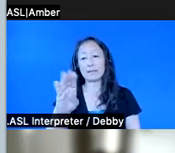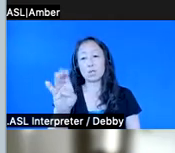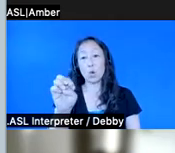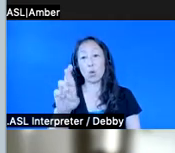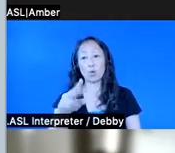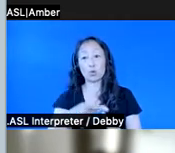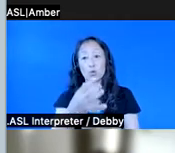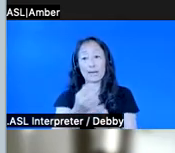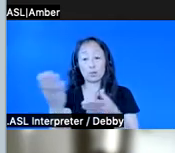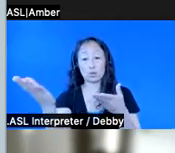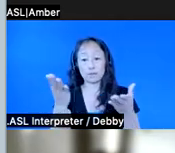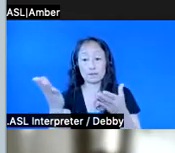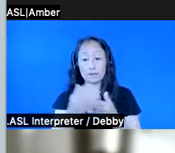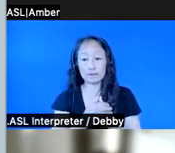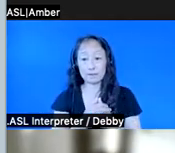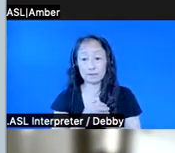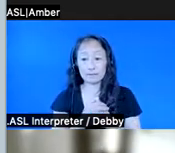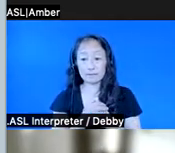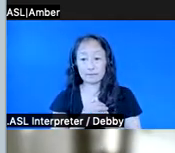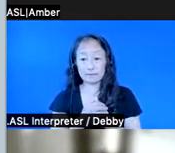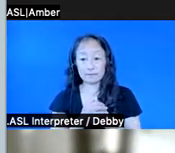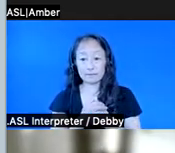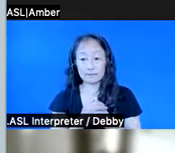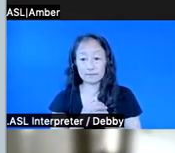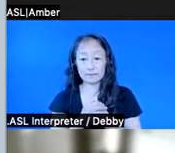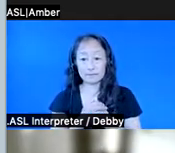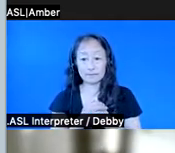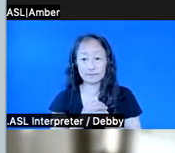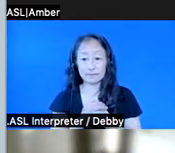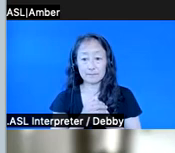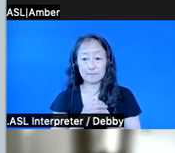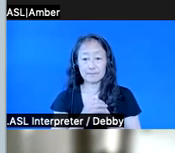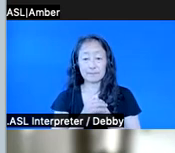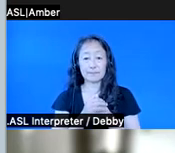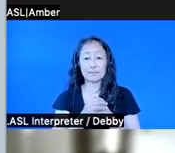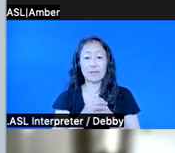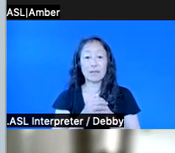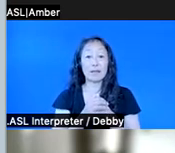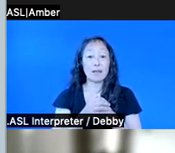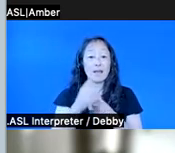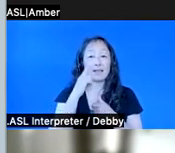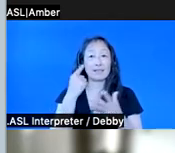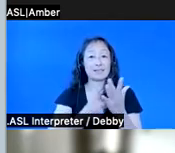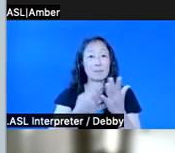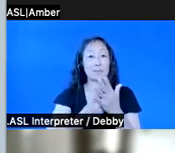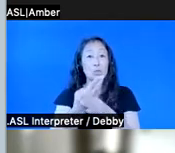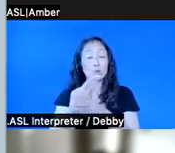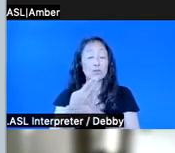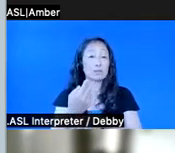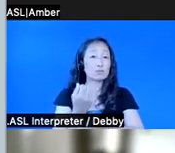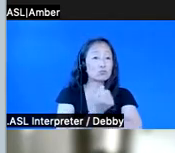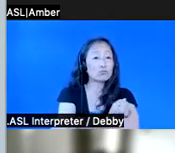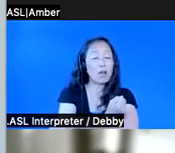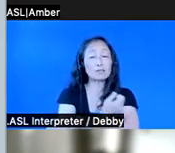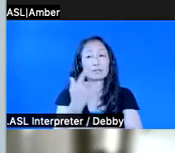But, you know, I think that's sometimes using drugs and alcohol is a coping skill,